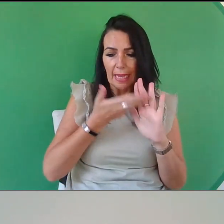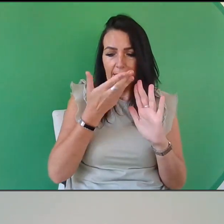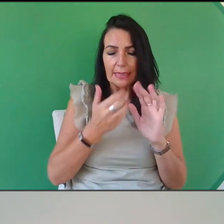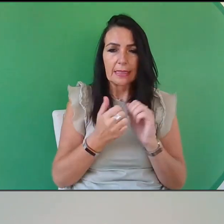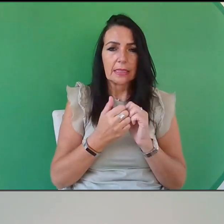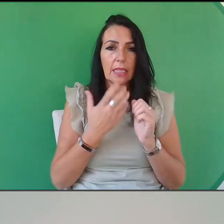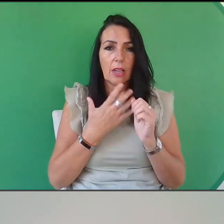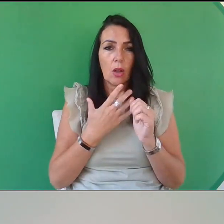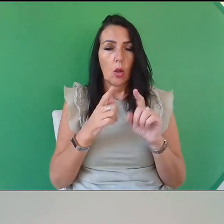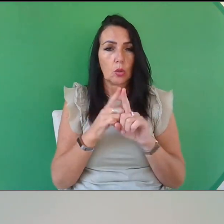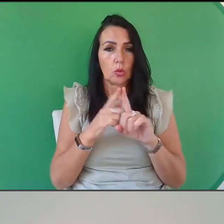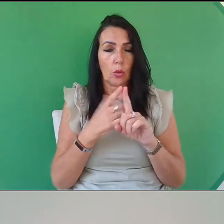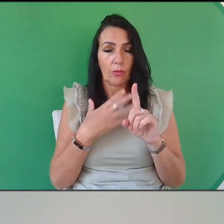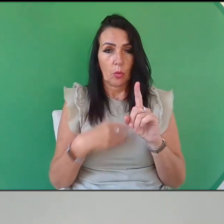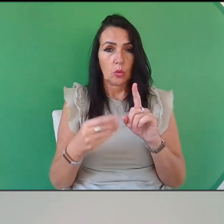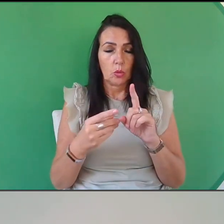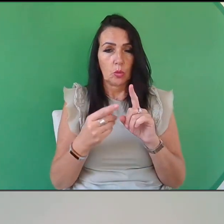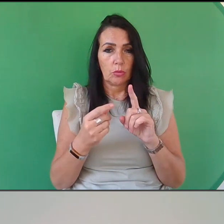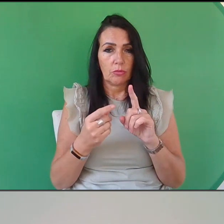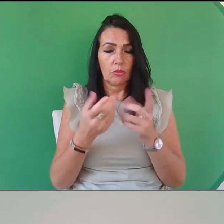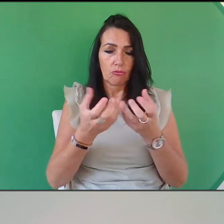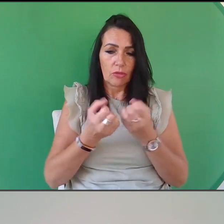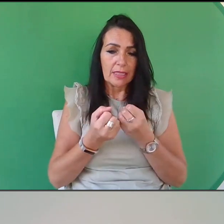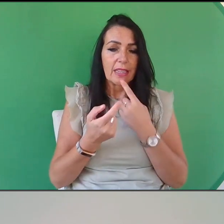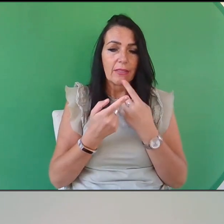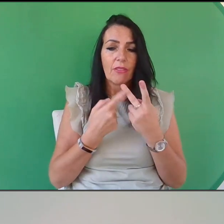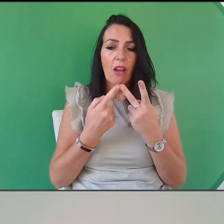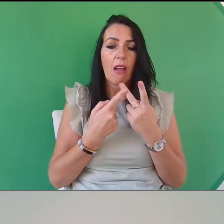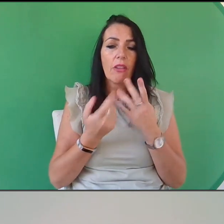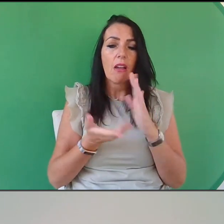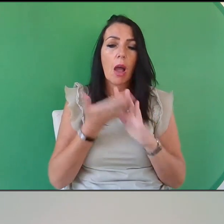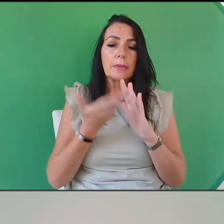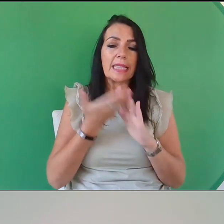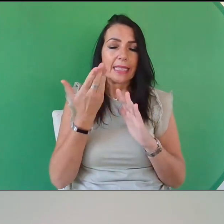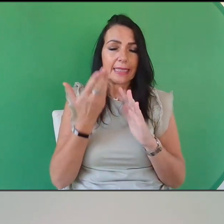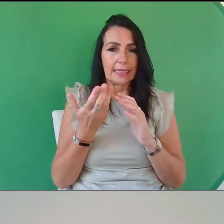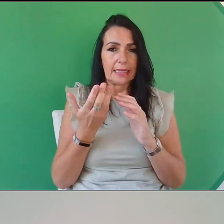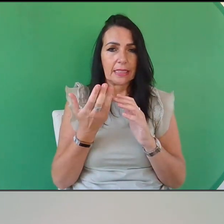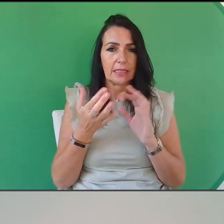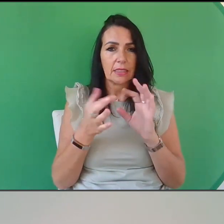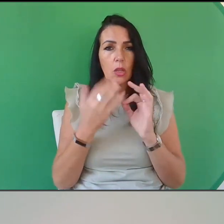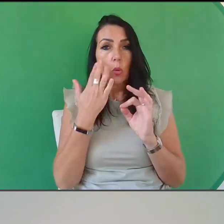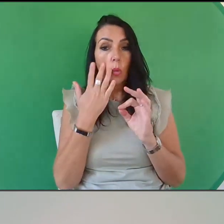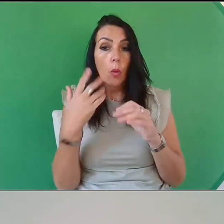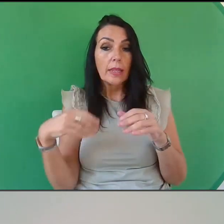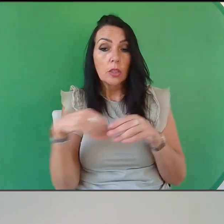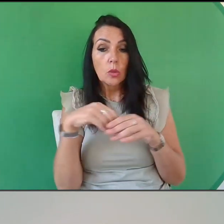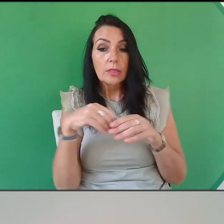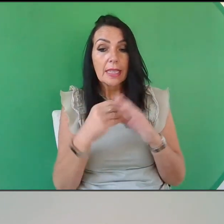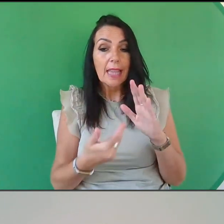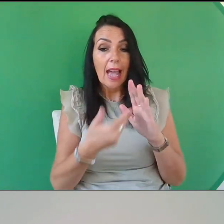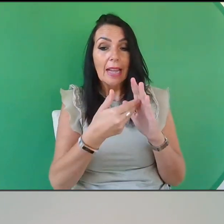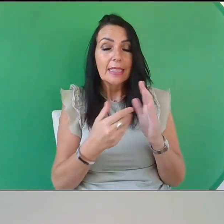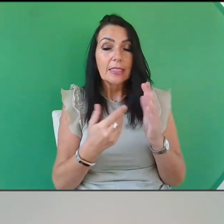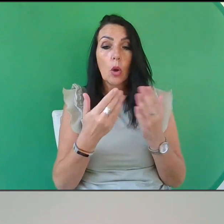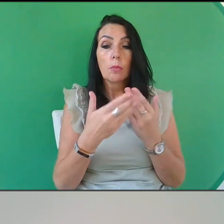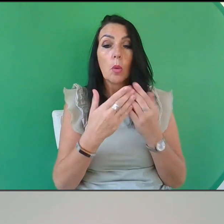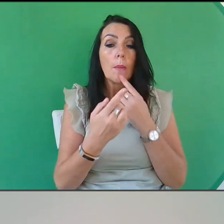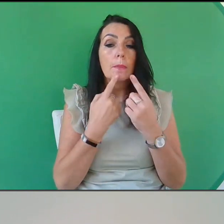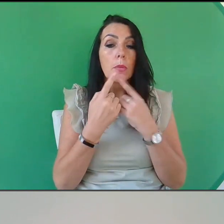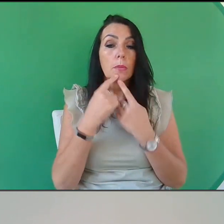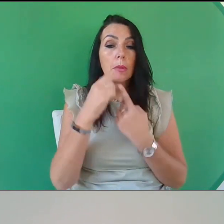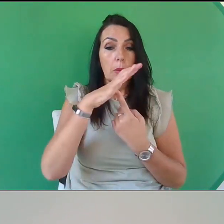want to also receive other updates on when new content is added or any important news, I would